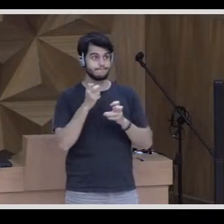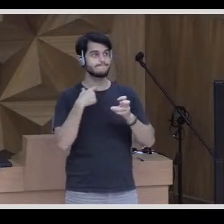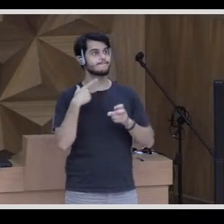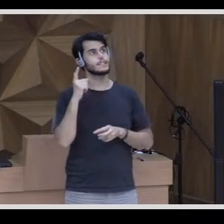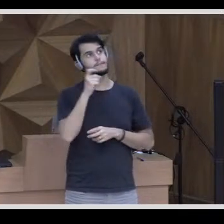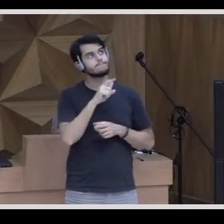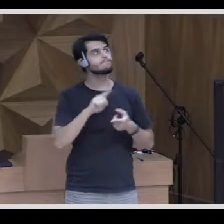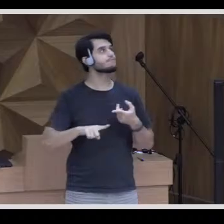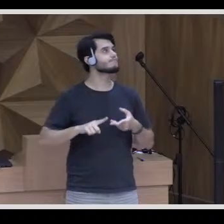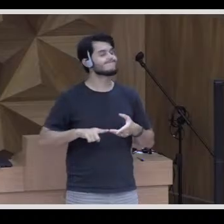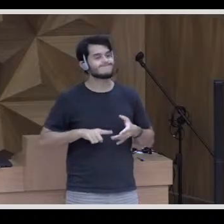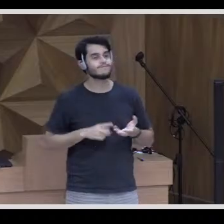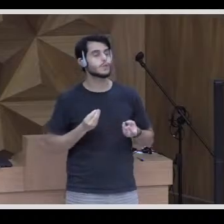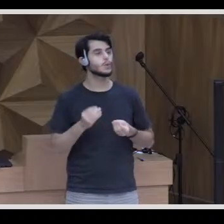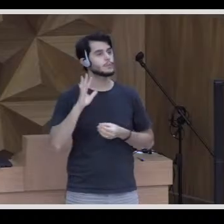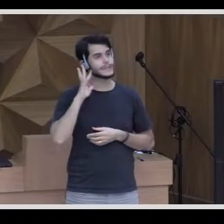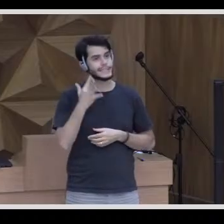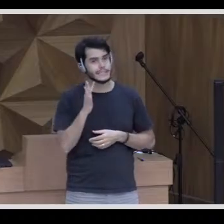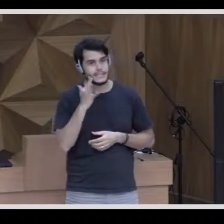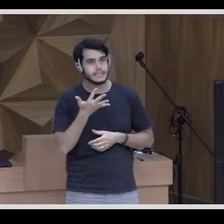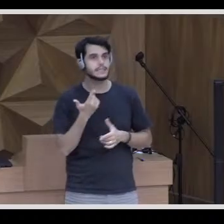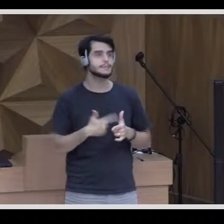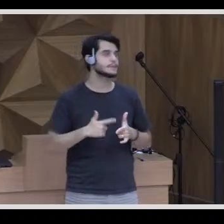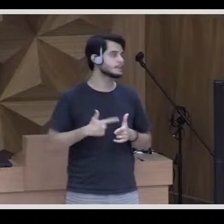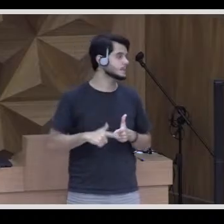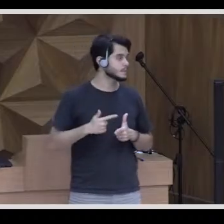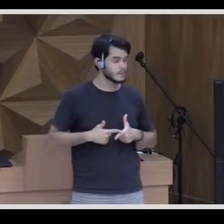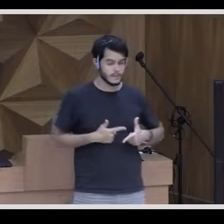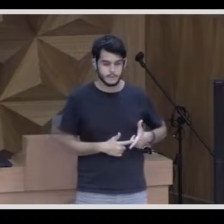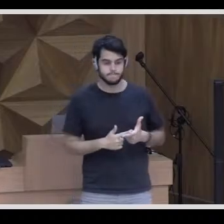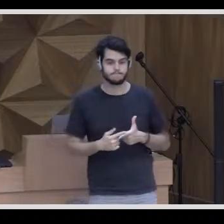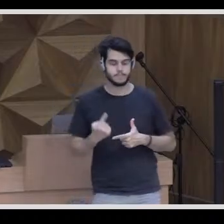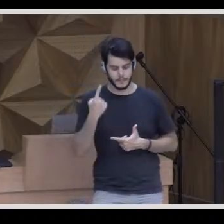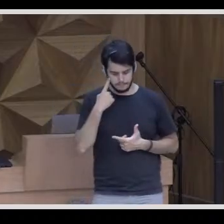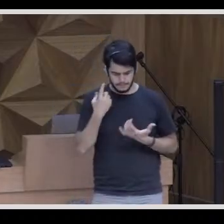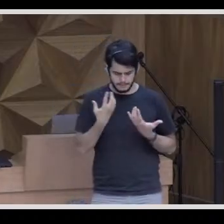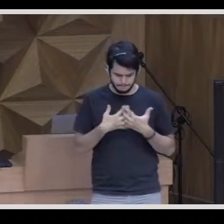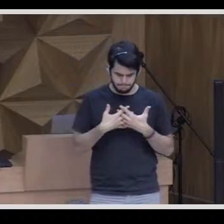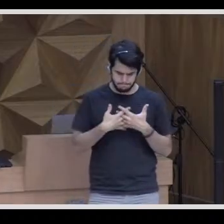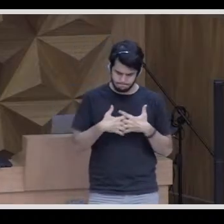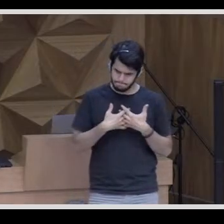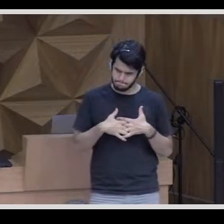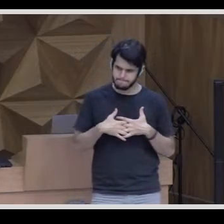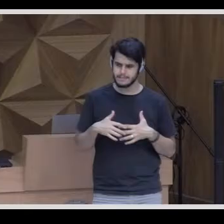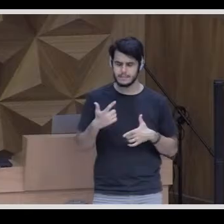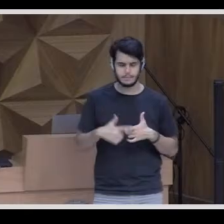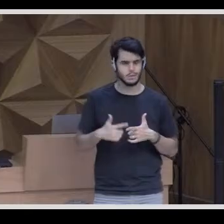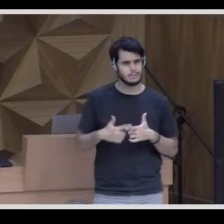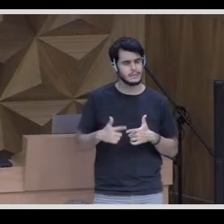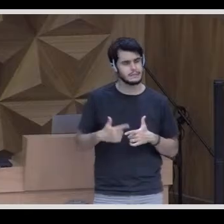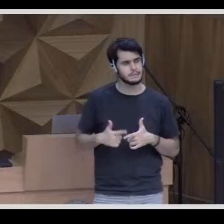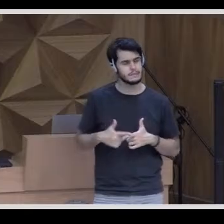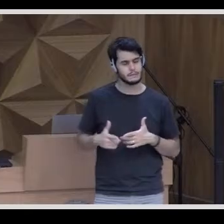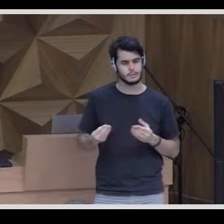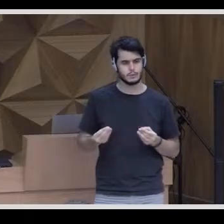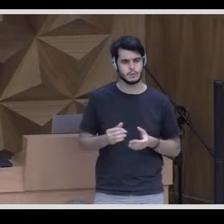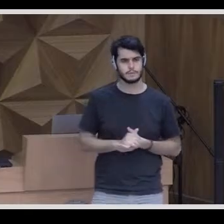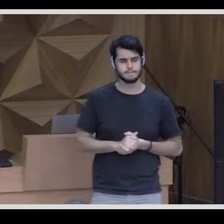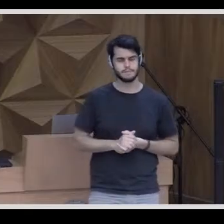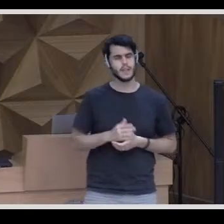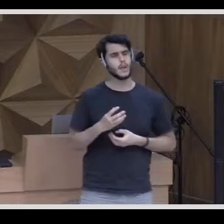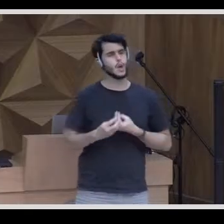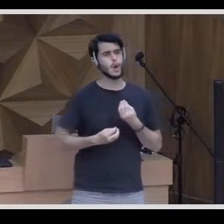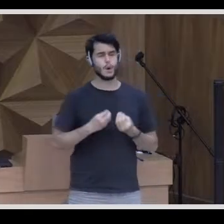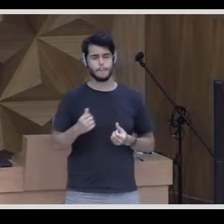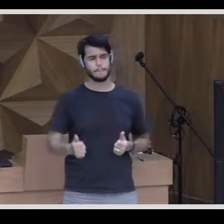may as well start collecting some more interesting data and thinking about really what can we do with it. And not so much what can we do with it